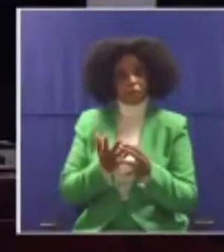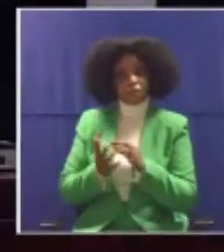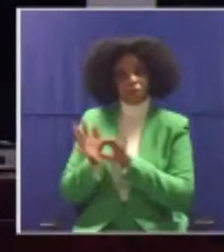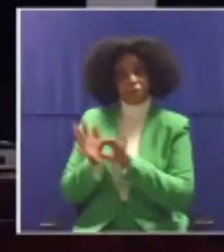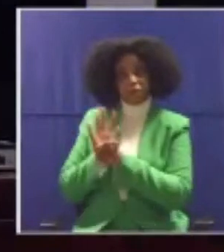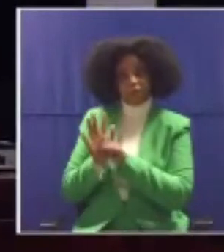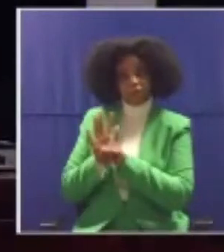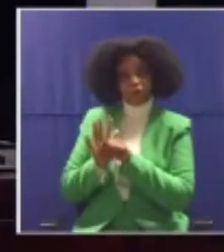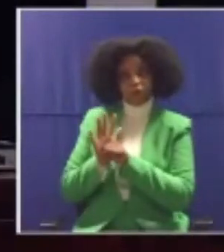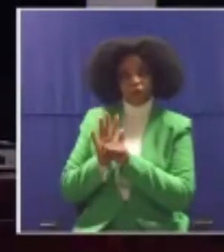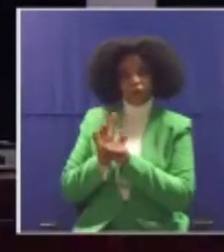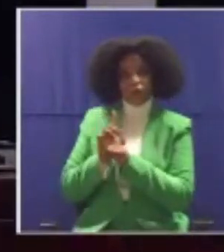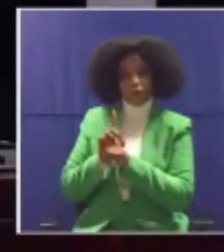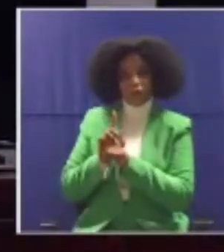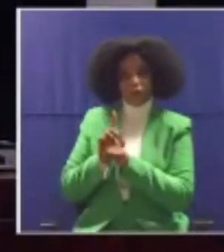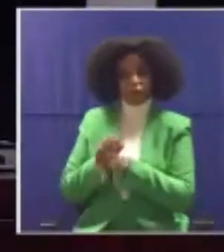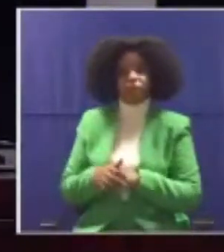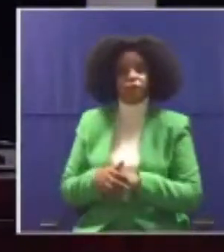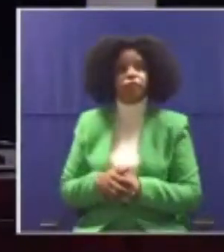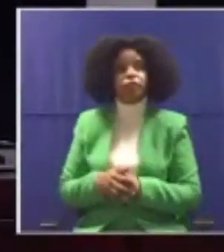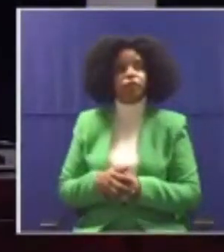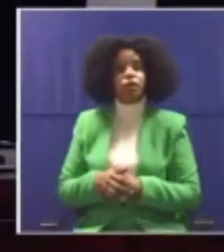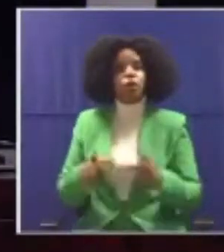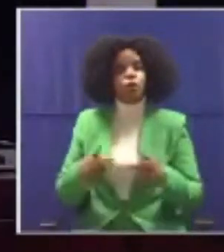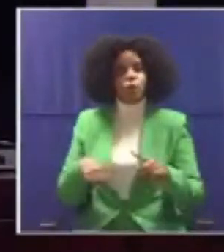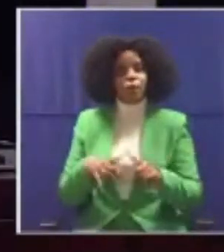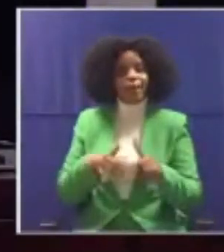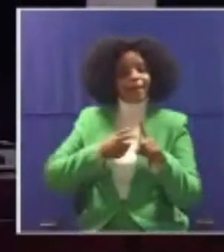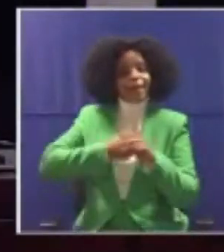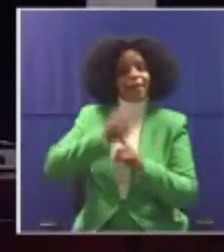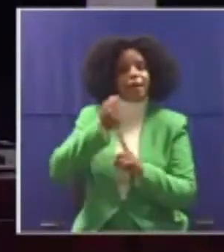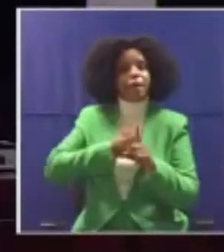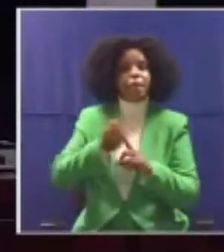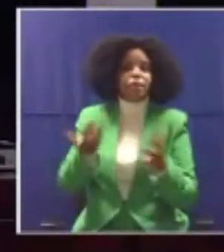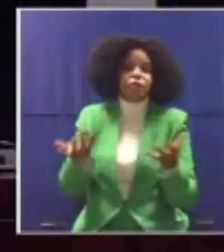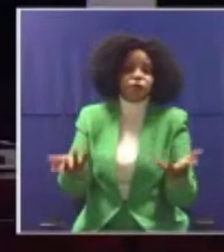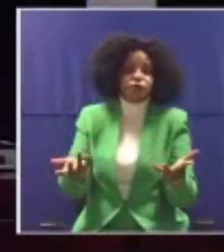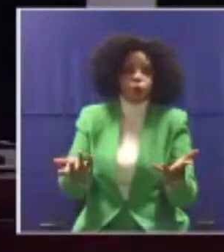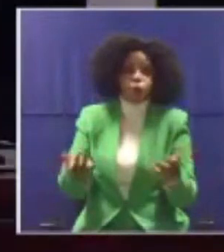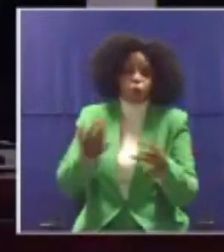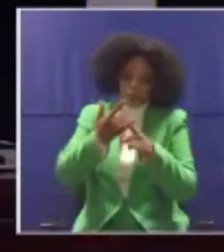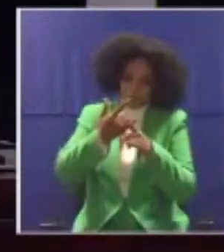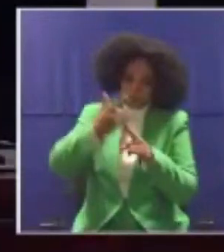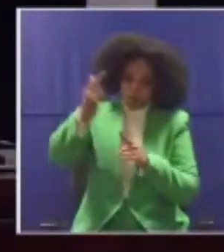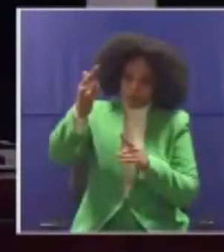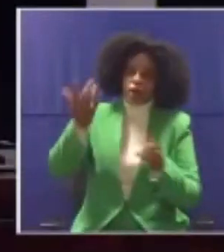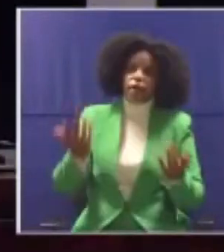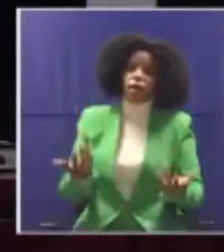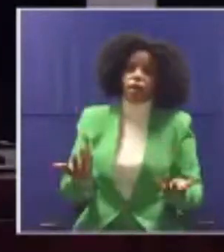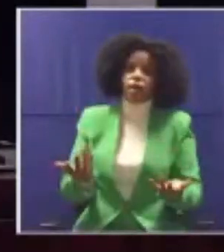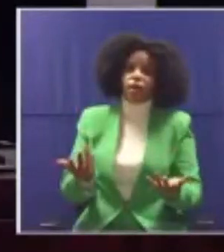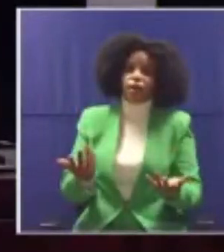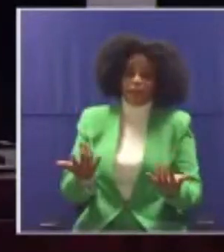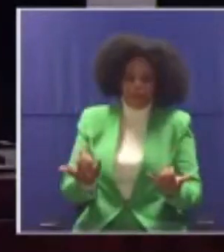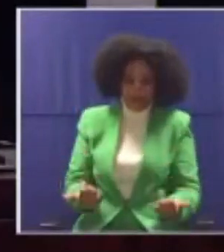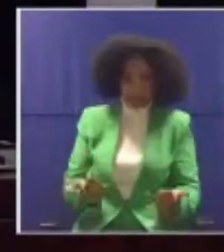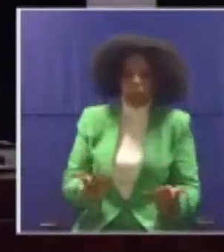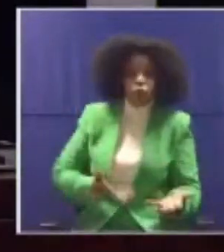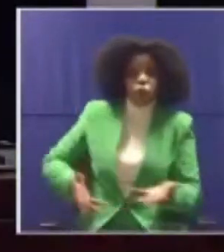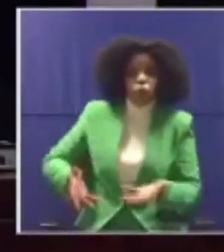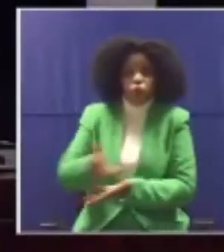because we are campaigning to win. The reason why we're discussing